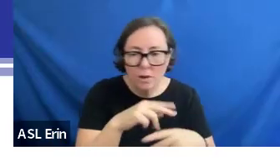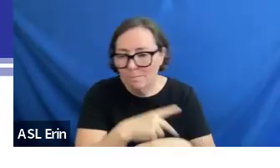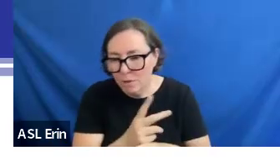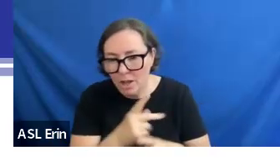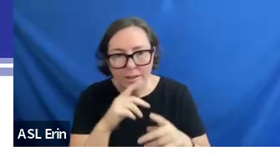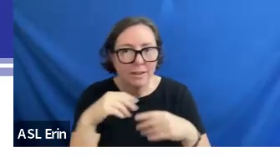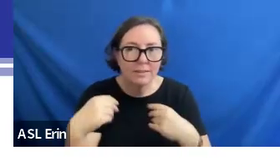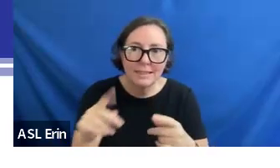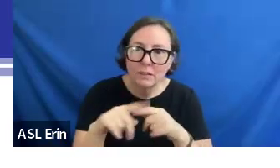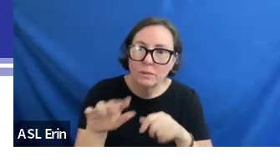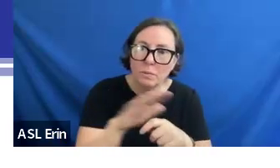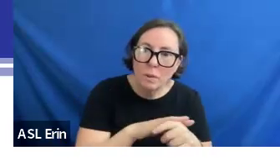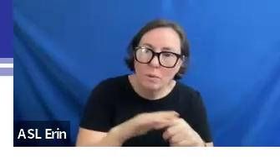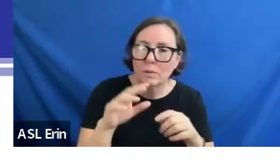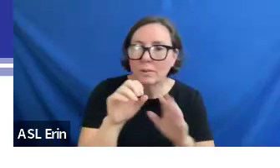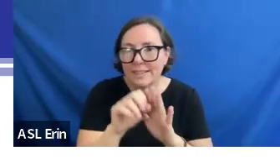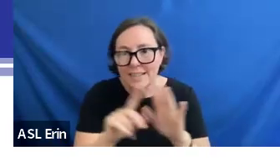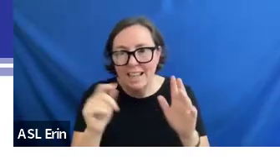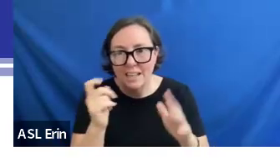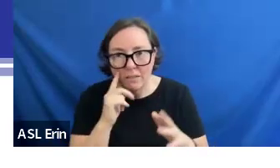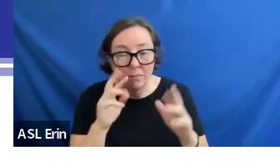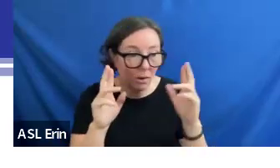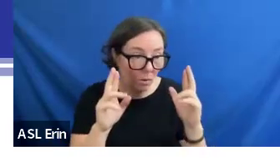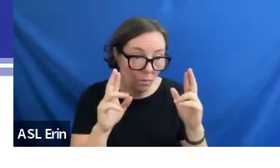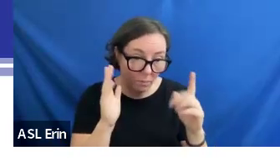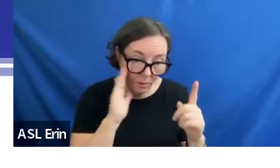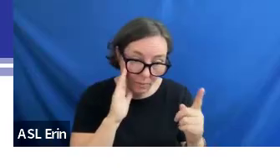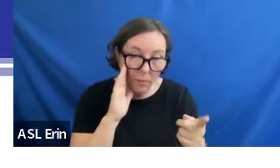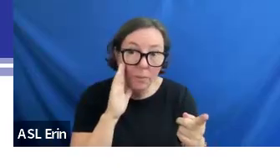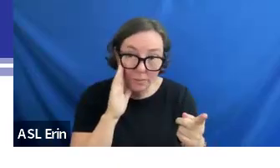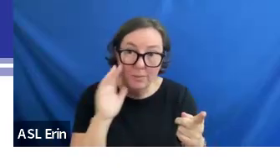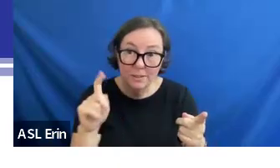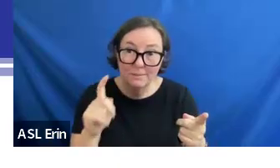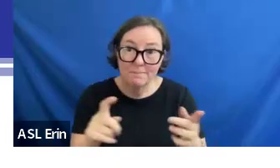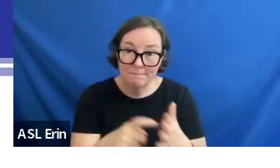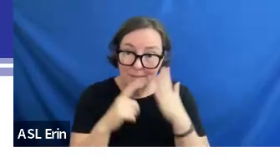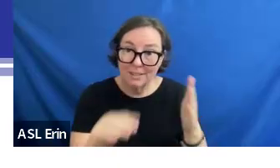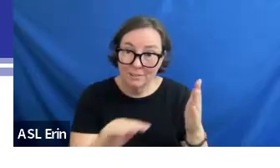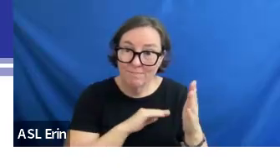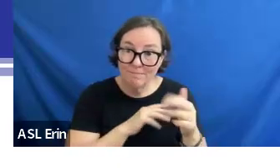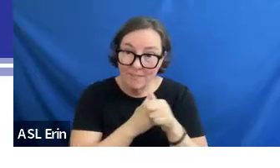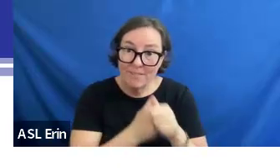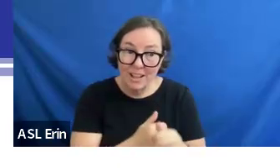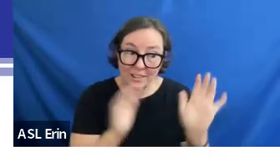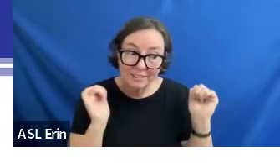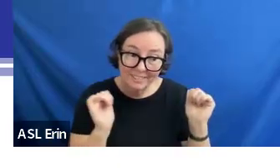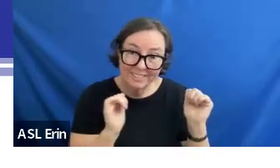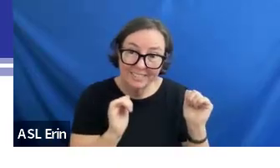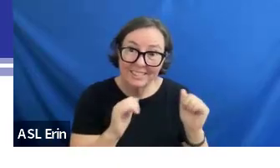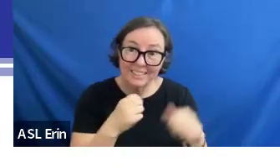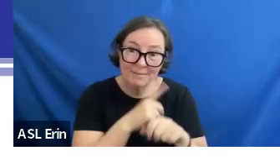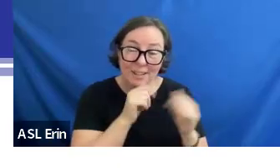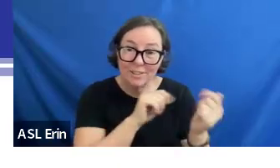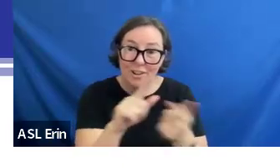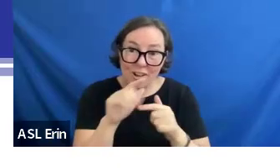for a state or local government, I hope some plans are in place to make sure that